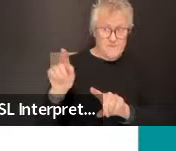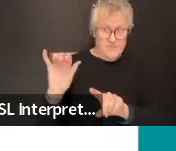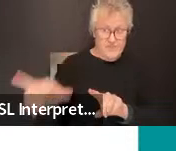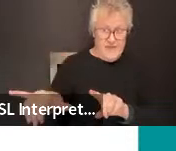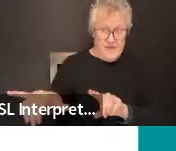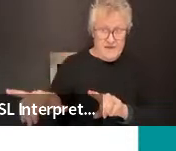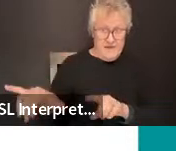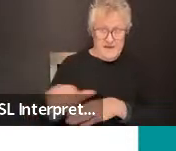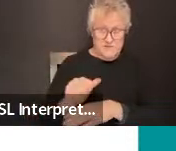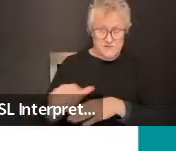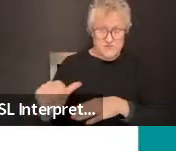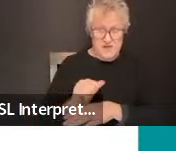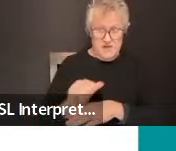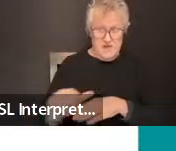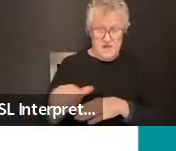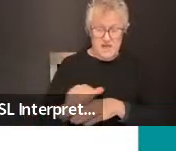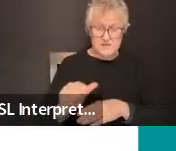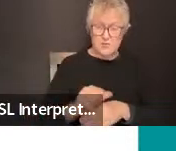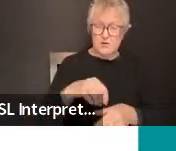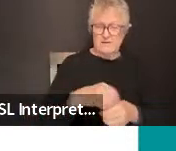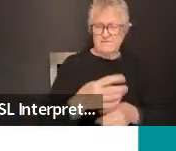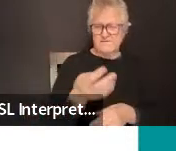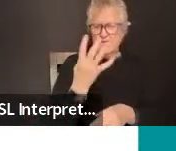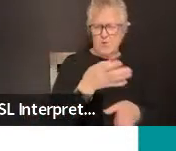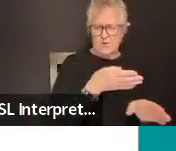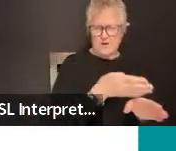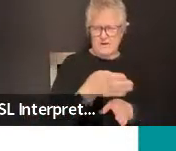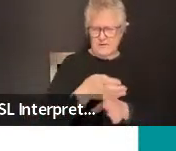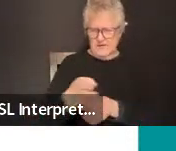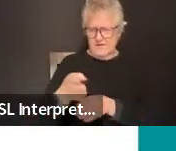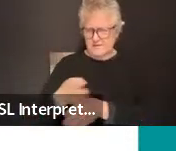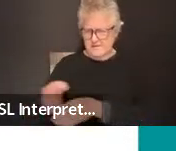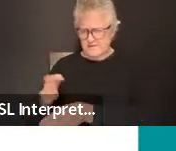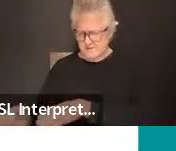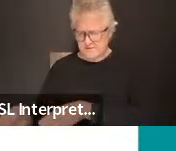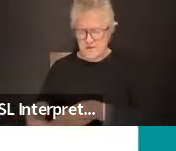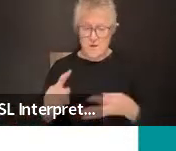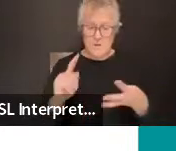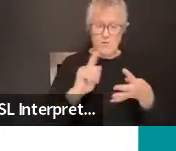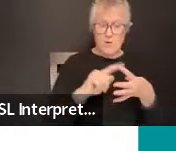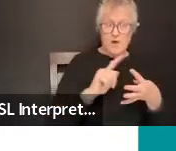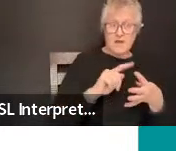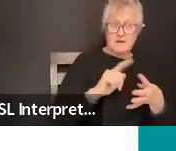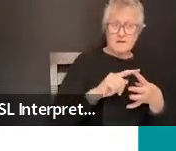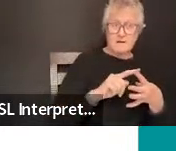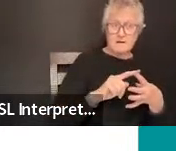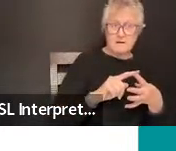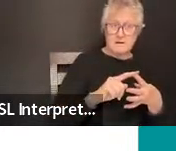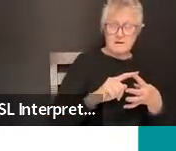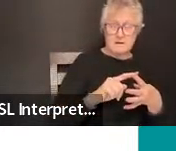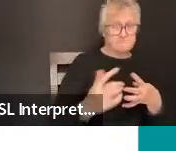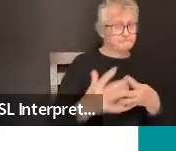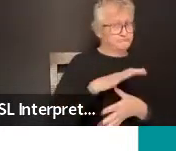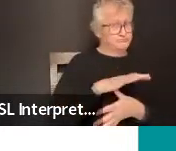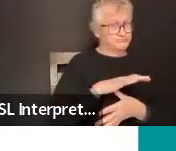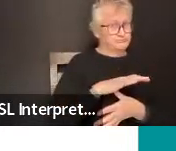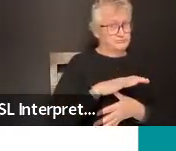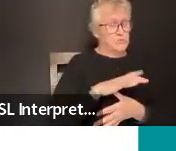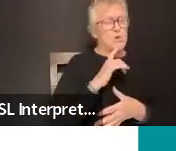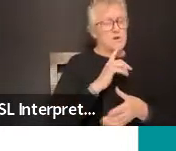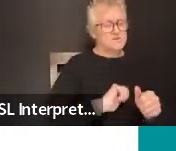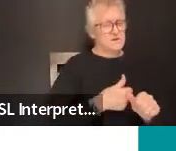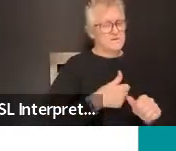are here. So the first is avoiding further harm. And some of the comments that we heard were